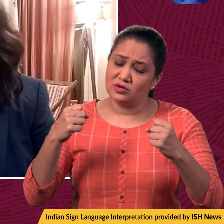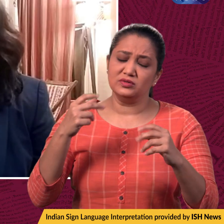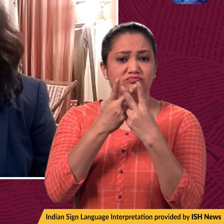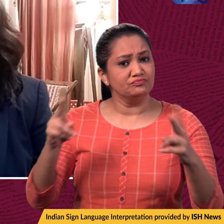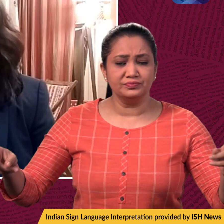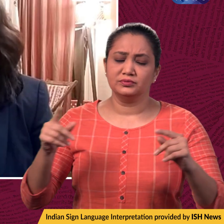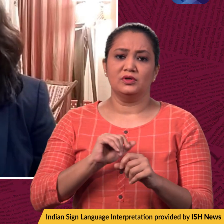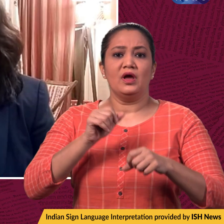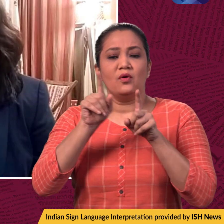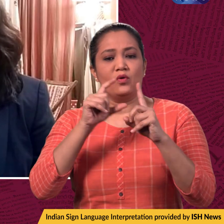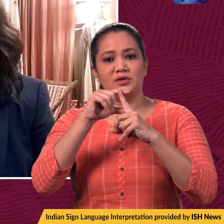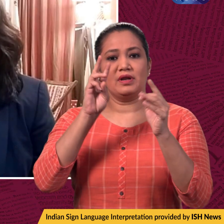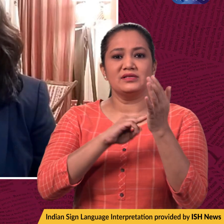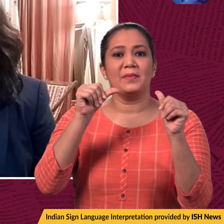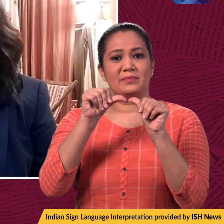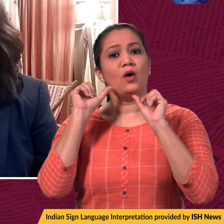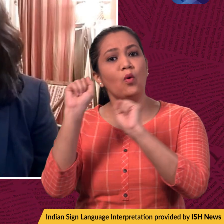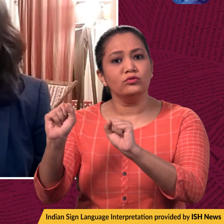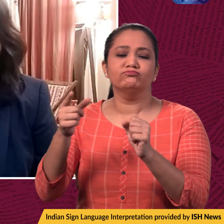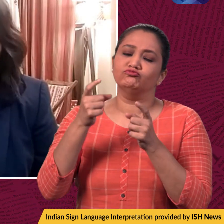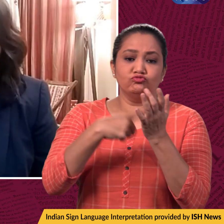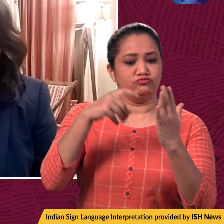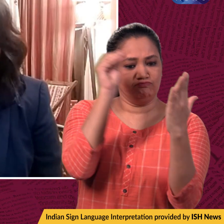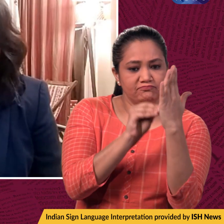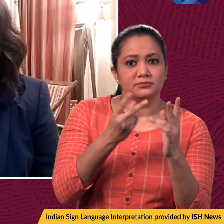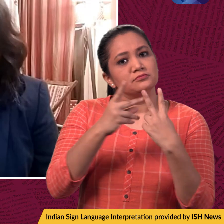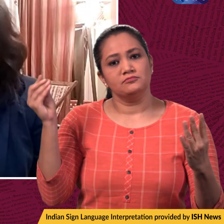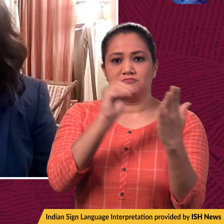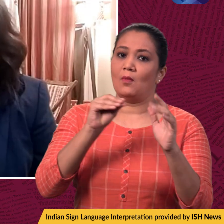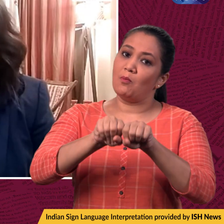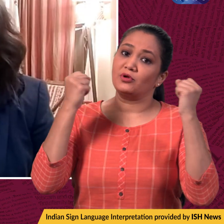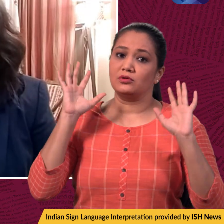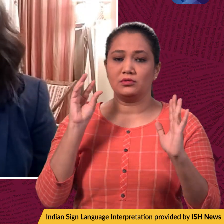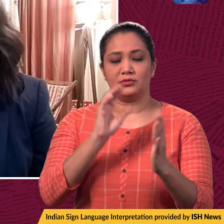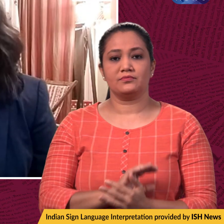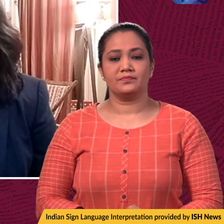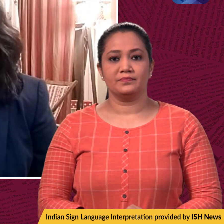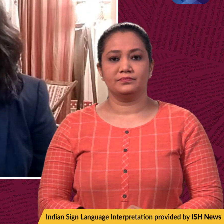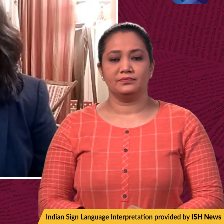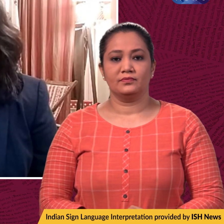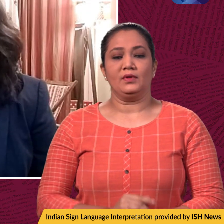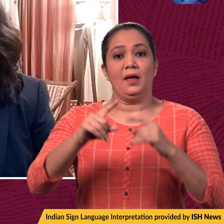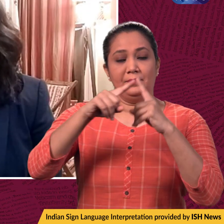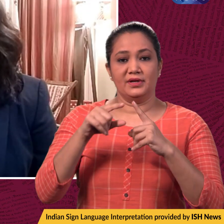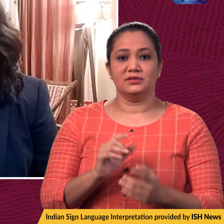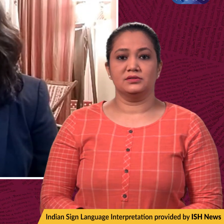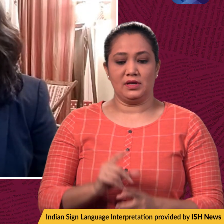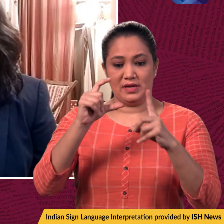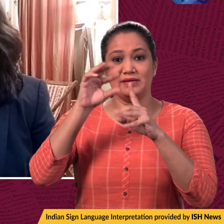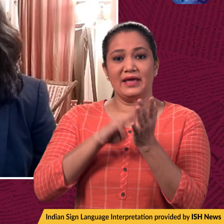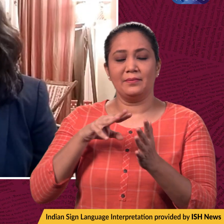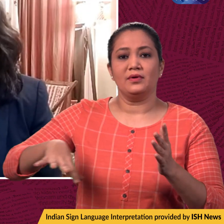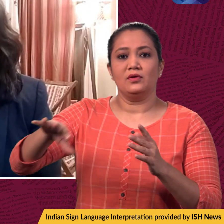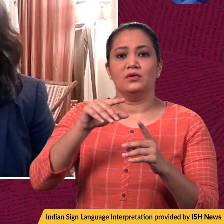the provisions of the Disaster Management Act and other relevant laws. Meanwhile, the district